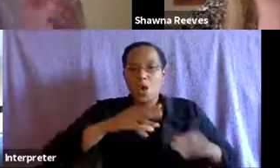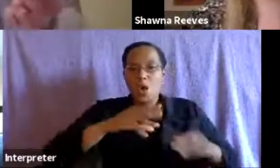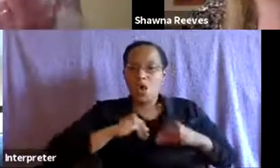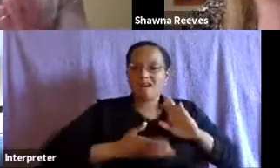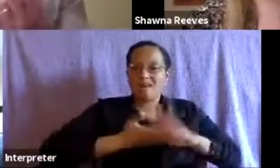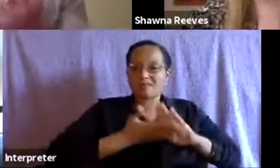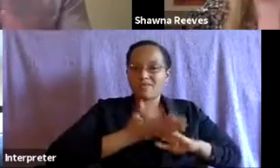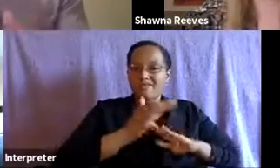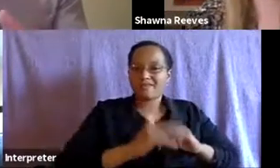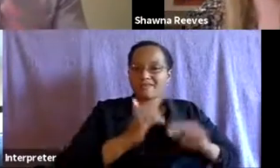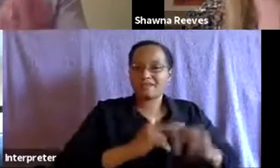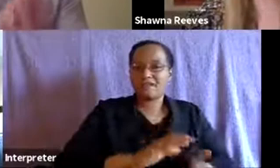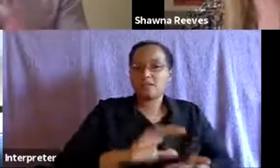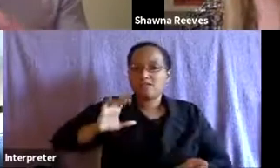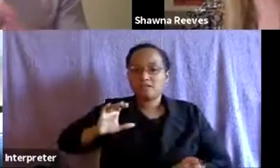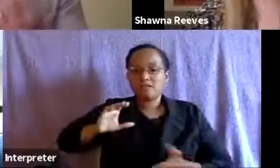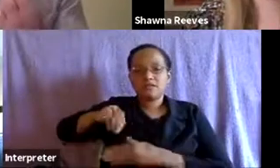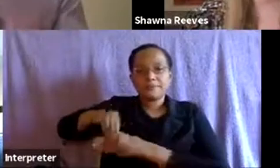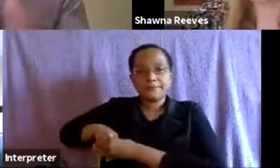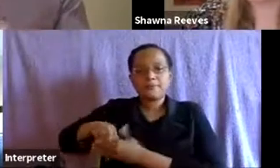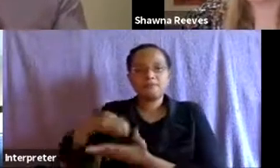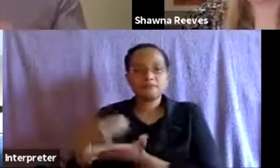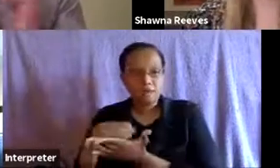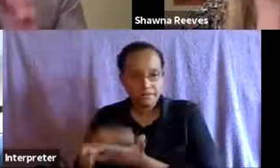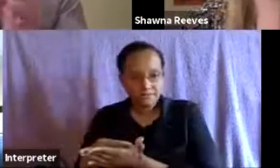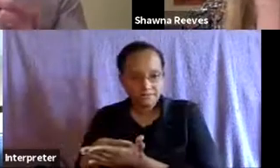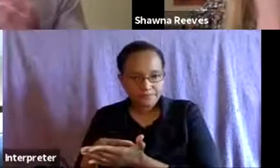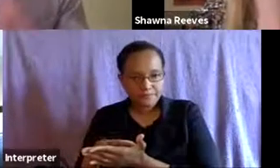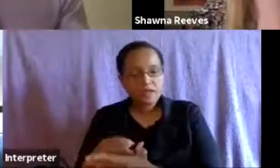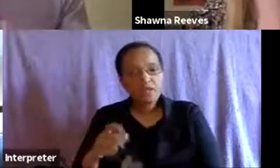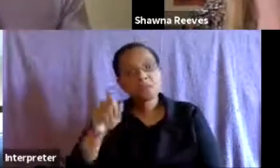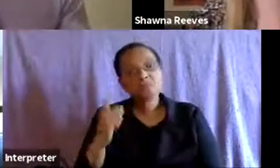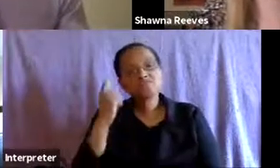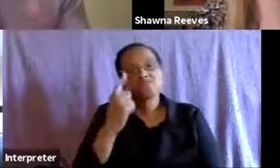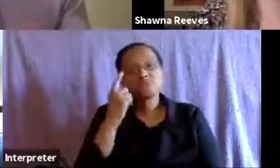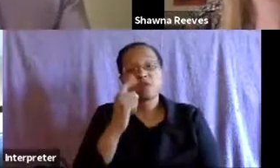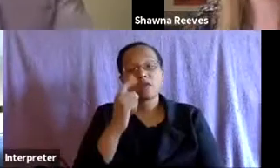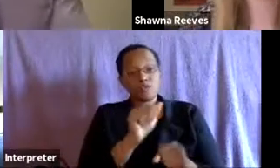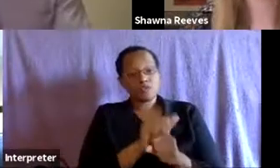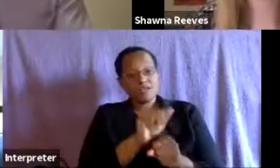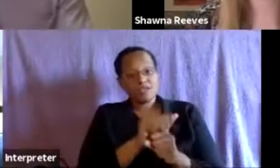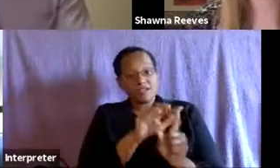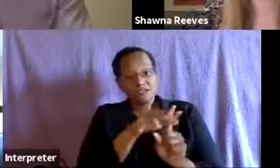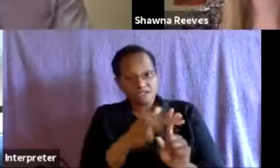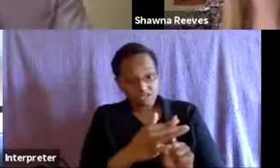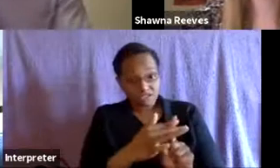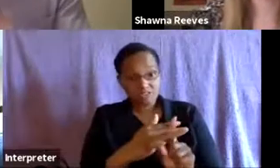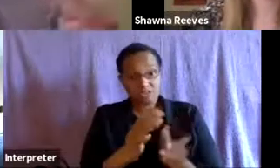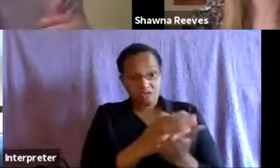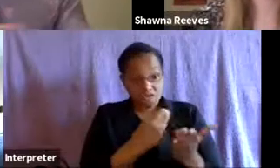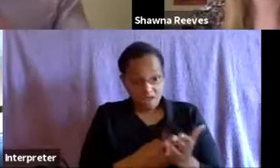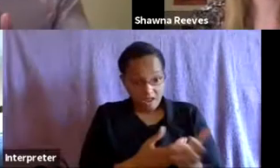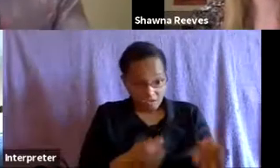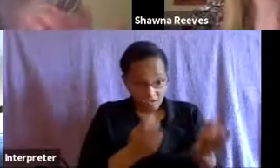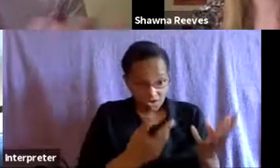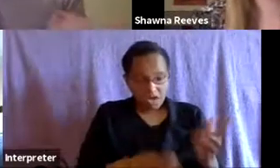the excess money, if you want to call that, is not going into increasing salaries, for example, for caregivers, but into the hands of